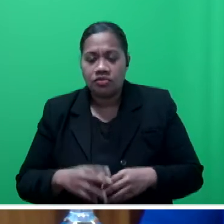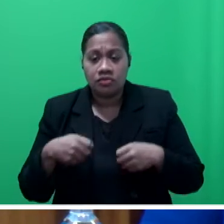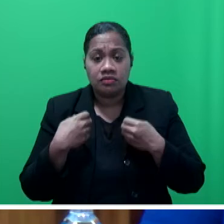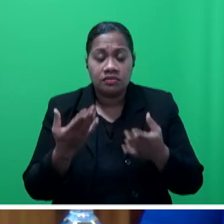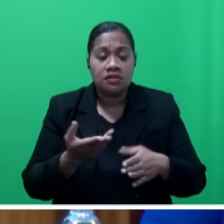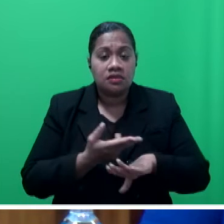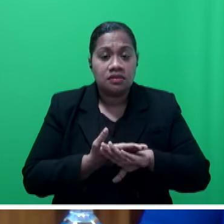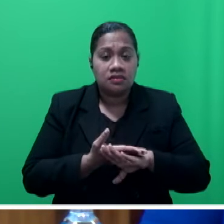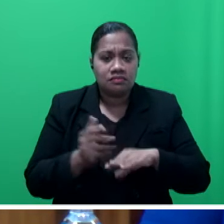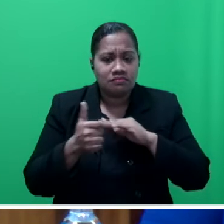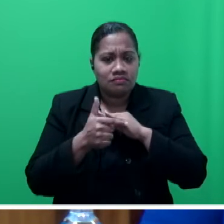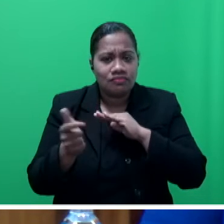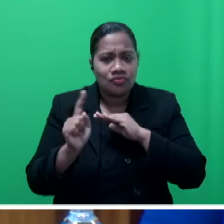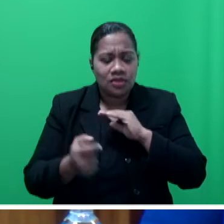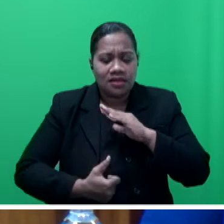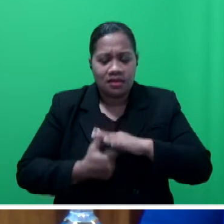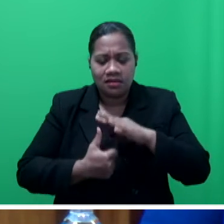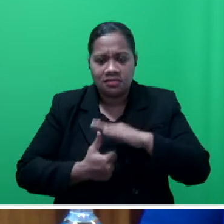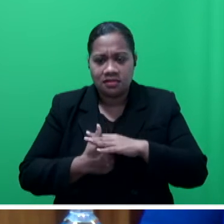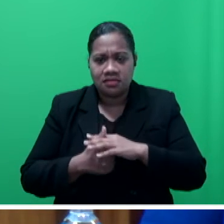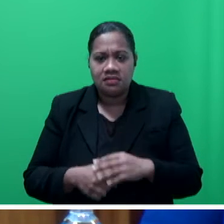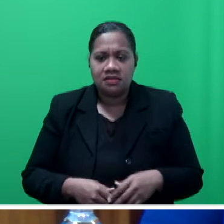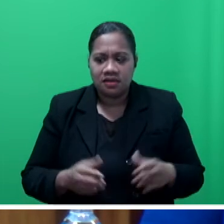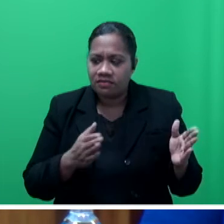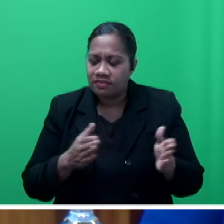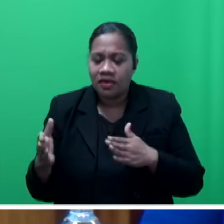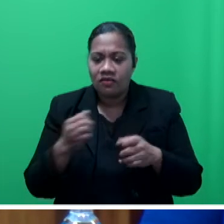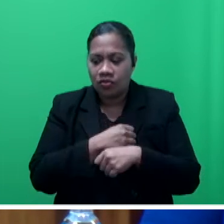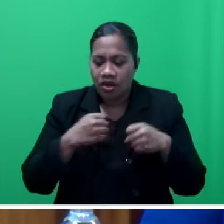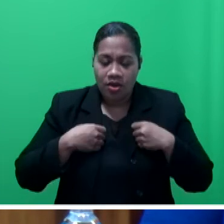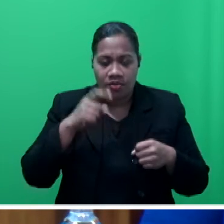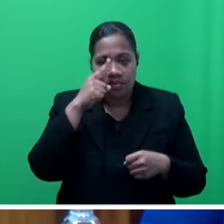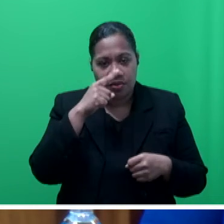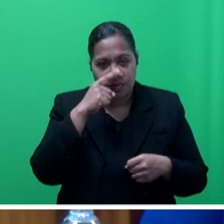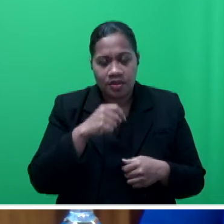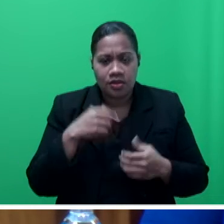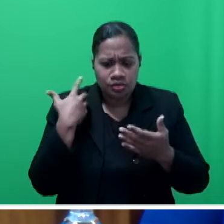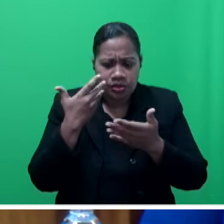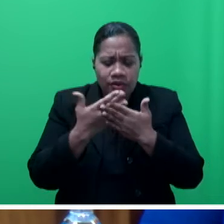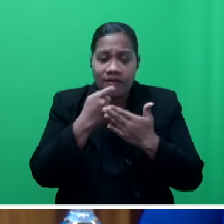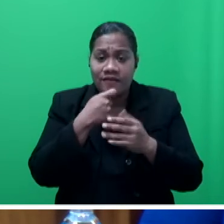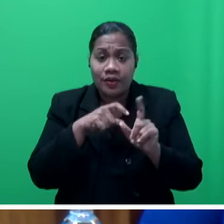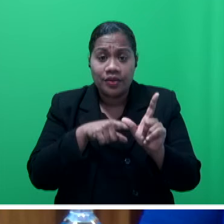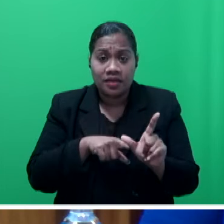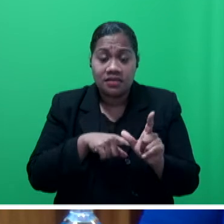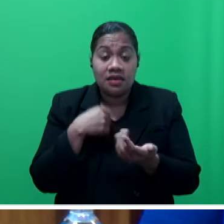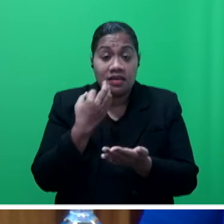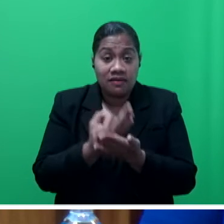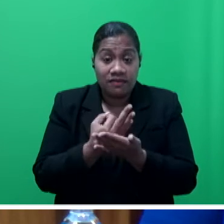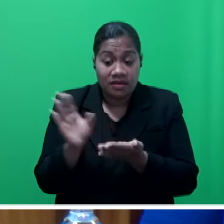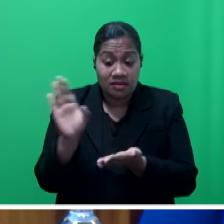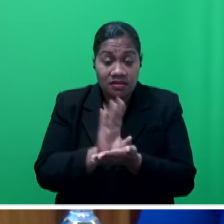levels of access and far greater mobility for our people. Over the past few years, the funding for this has